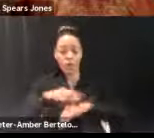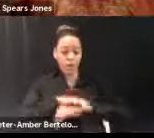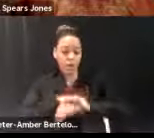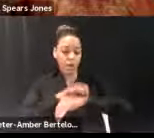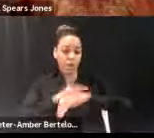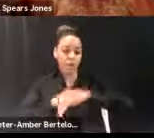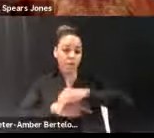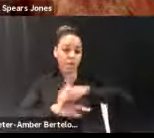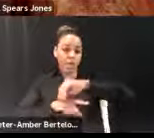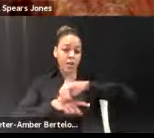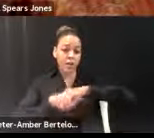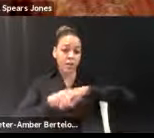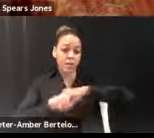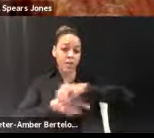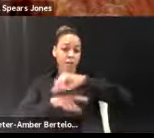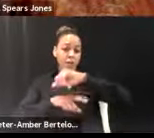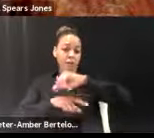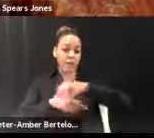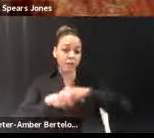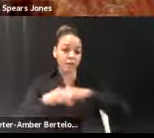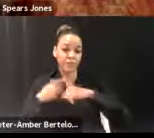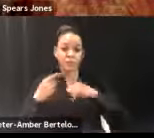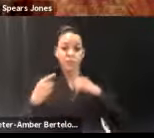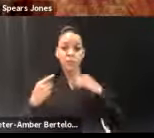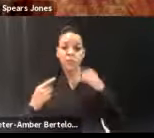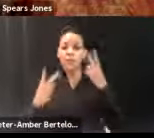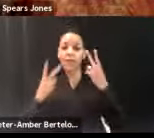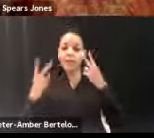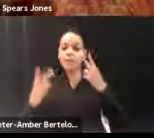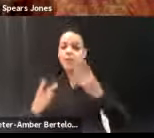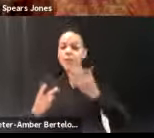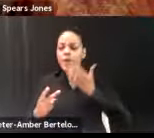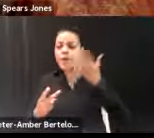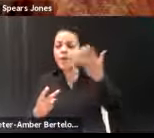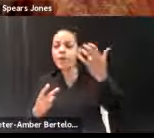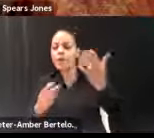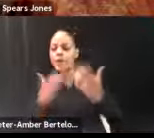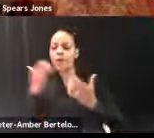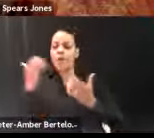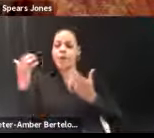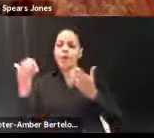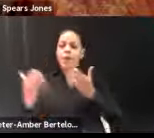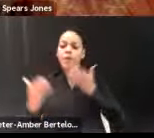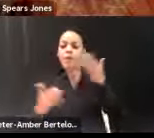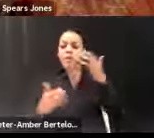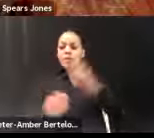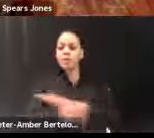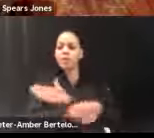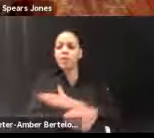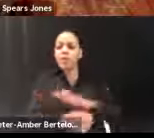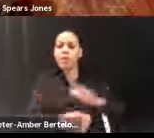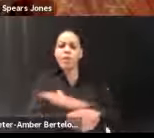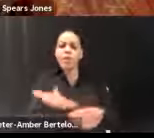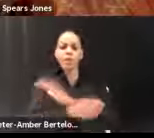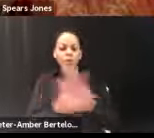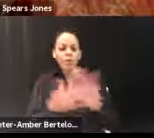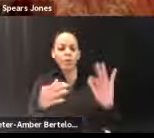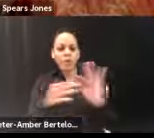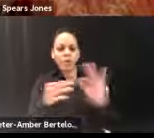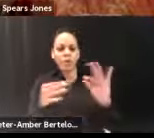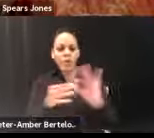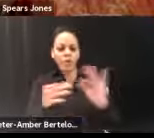jangle. Lips call repeatedly a song whose words are traces of tenderness.